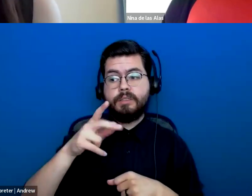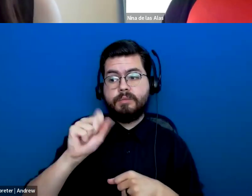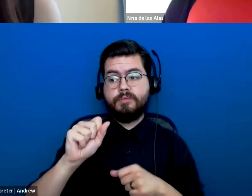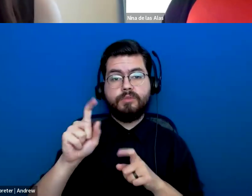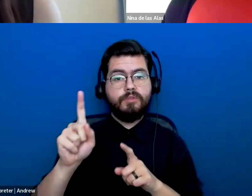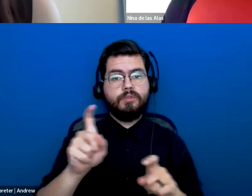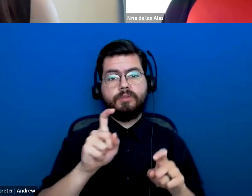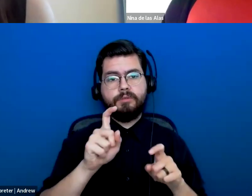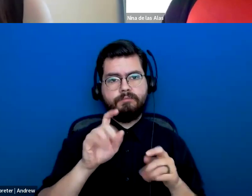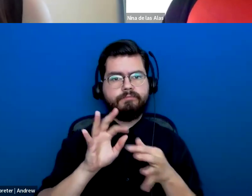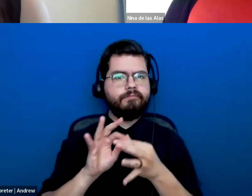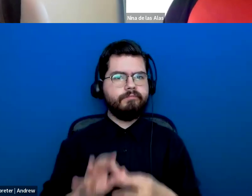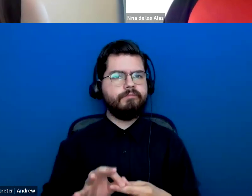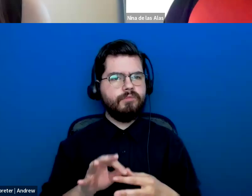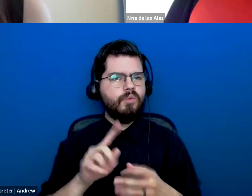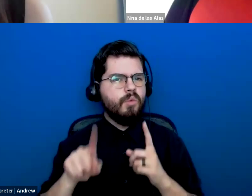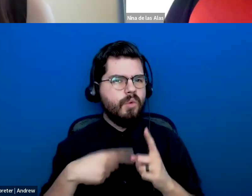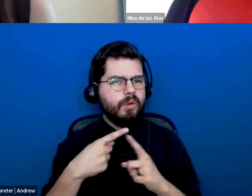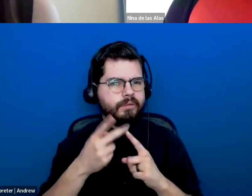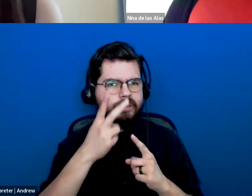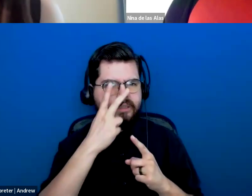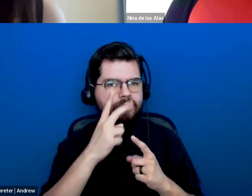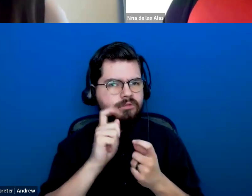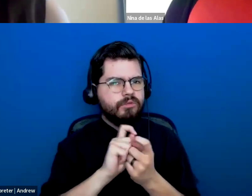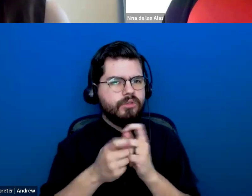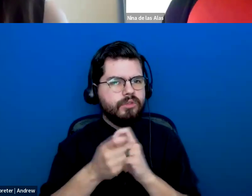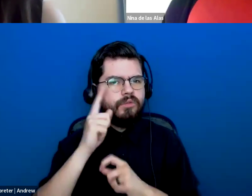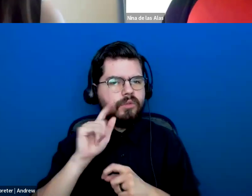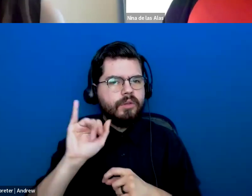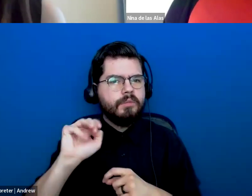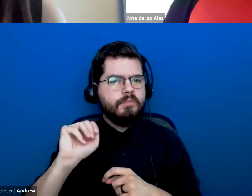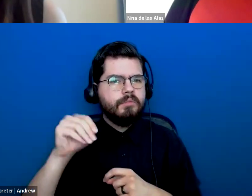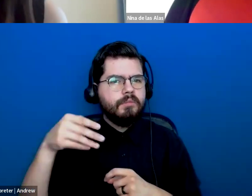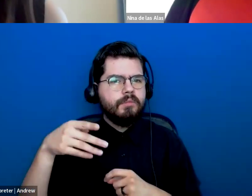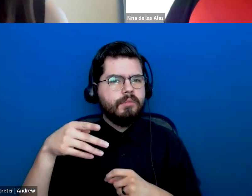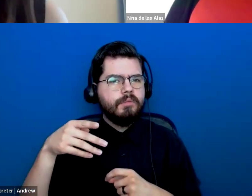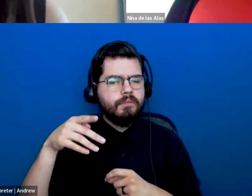Regarding how soon should we expect to see changes in imposter syndrome, I think it also